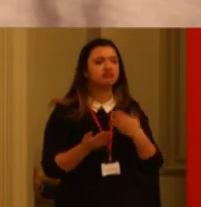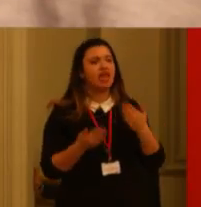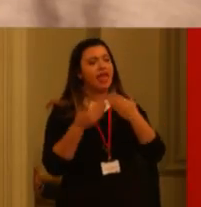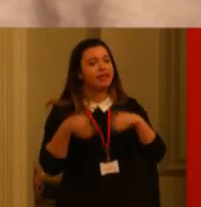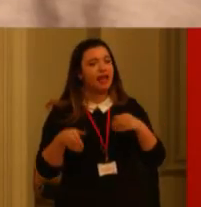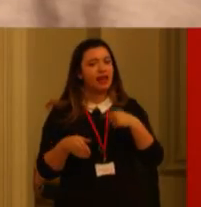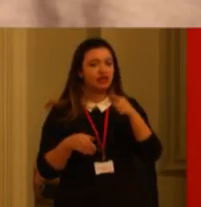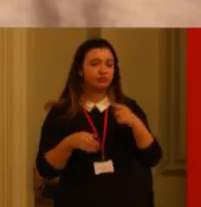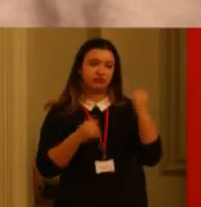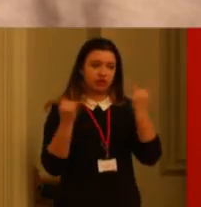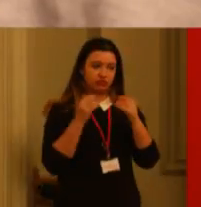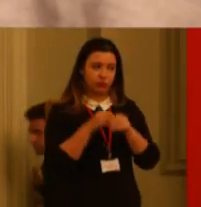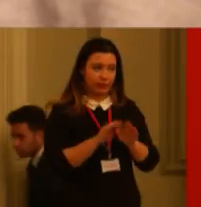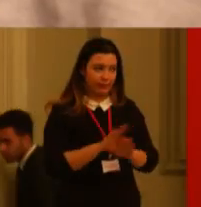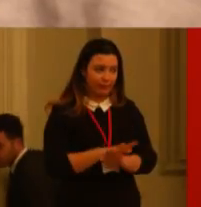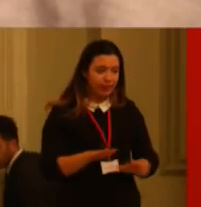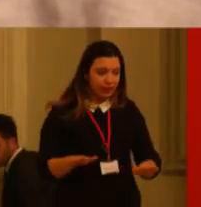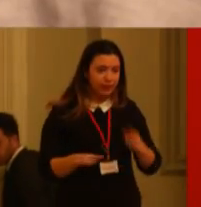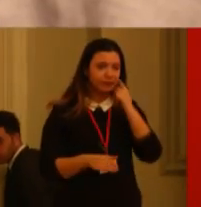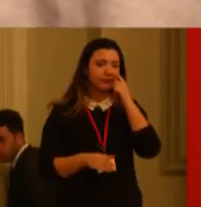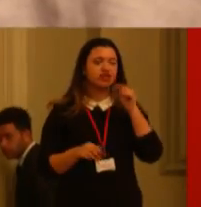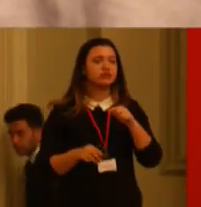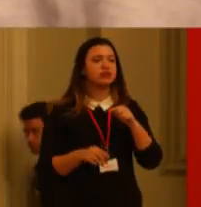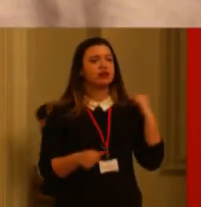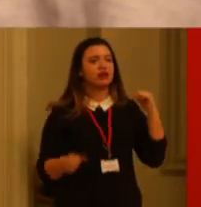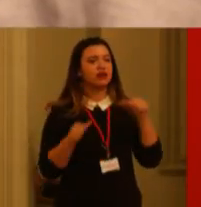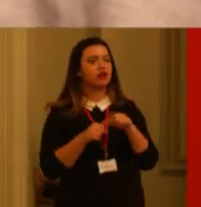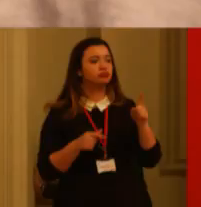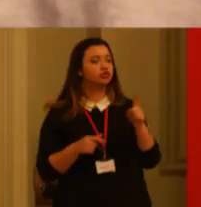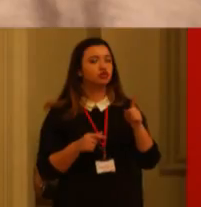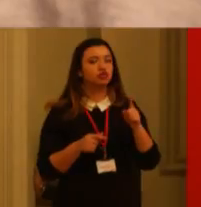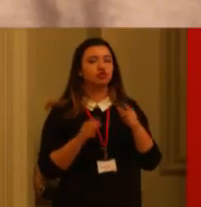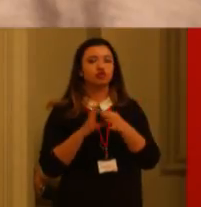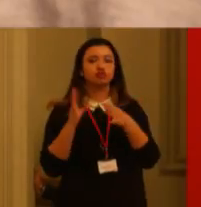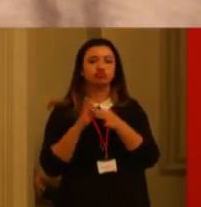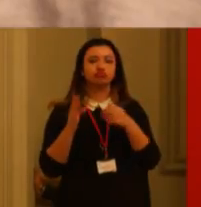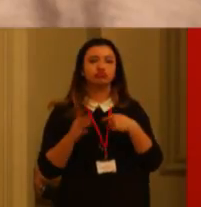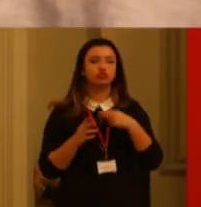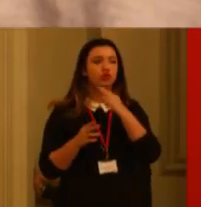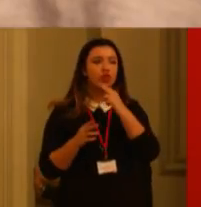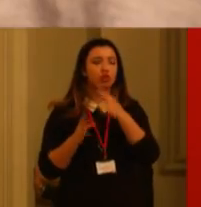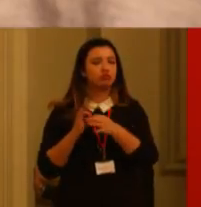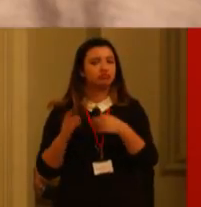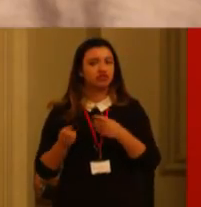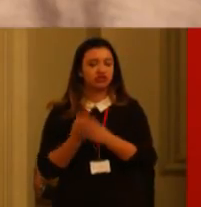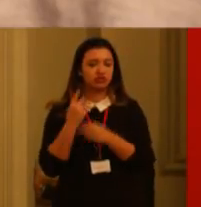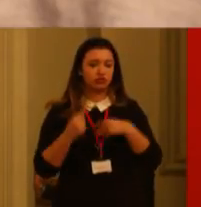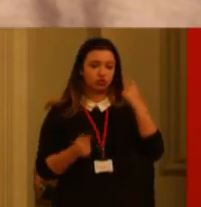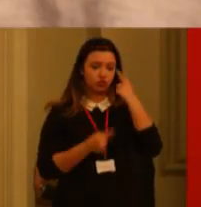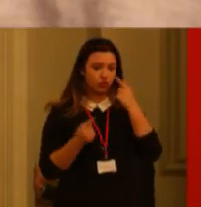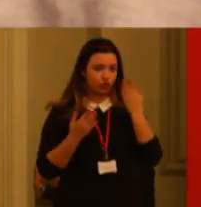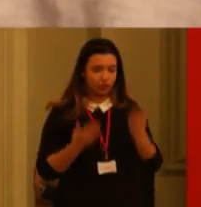then be listening to the experiences with youth, family identities, and participation. I suppose the outcomes will again